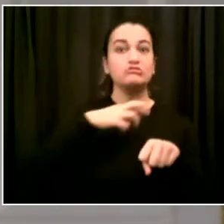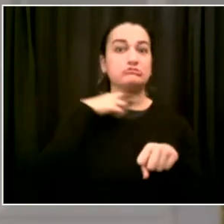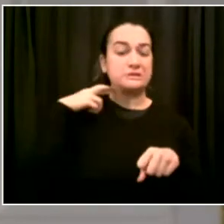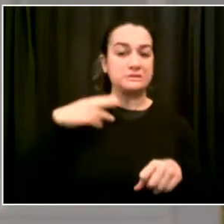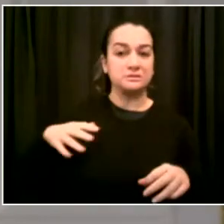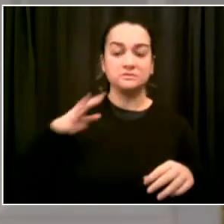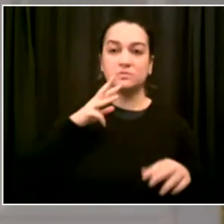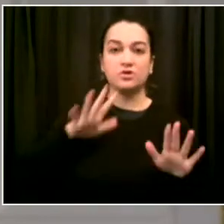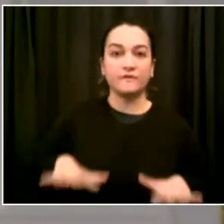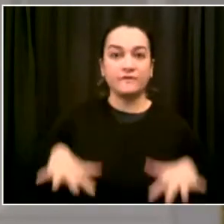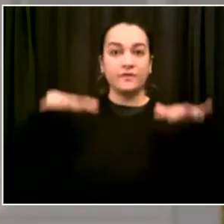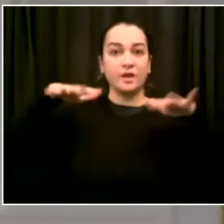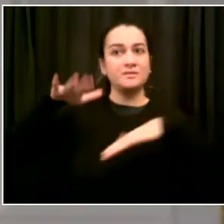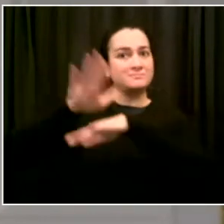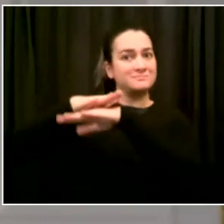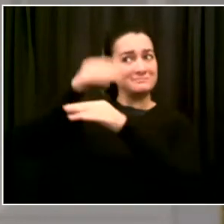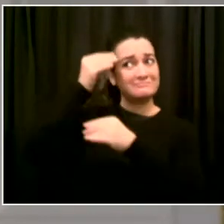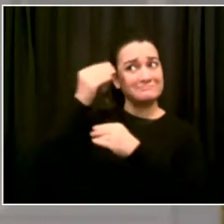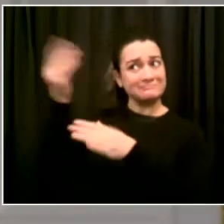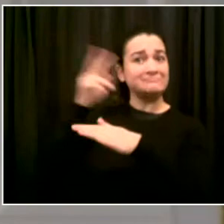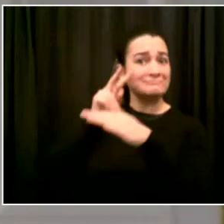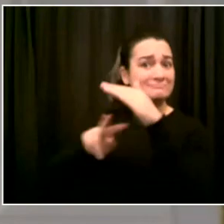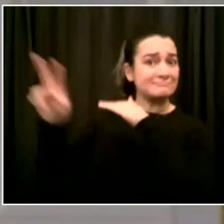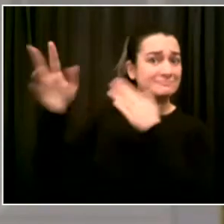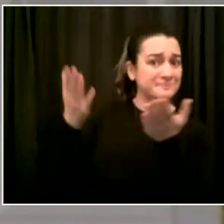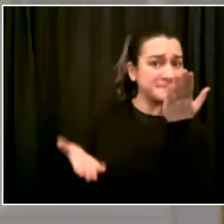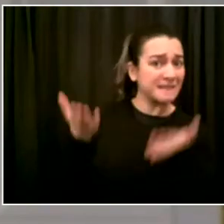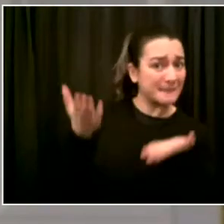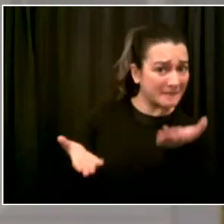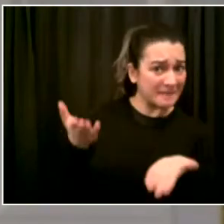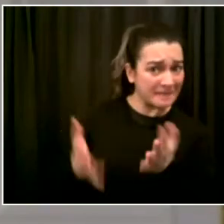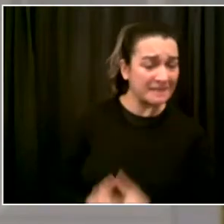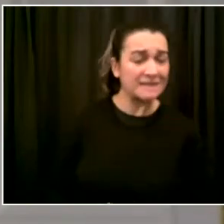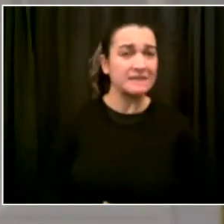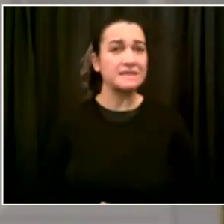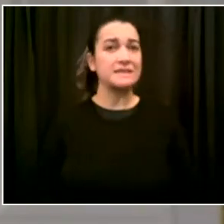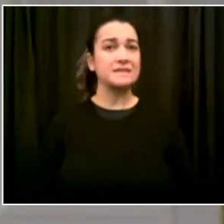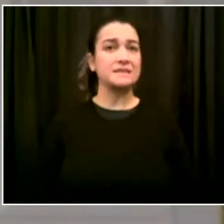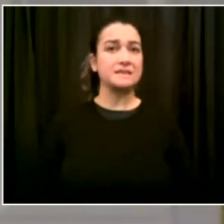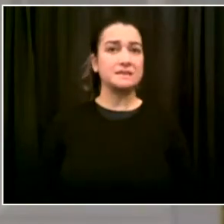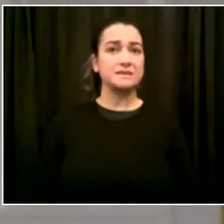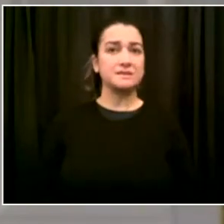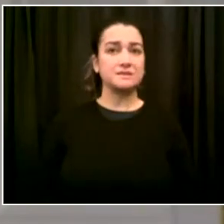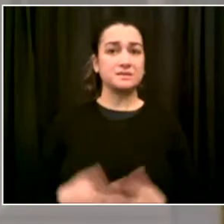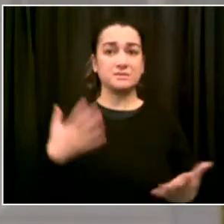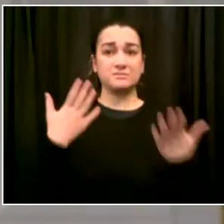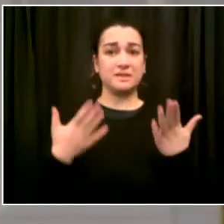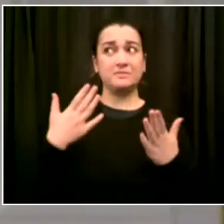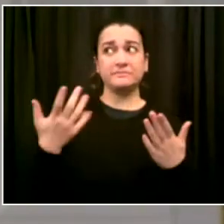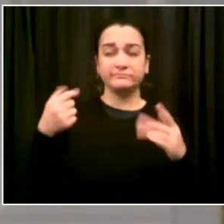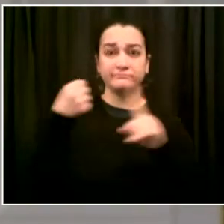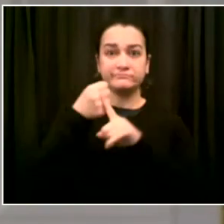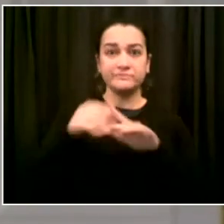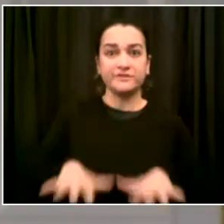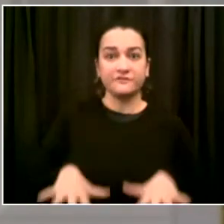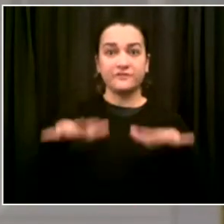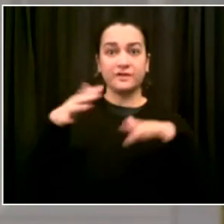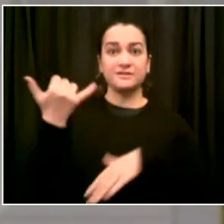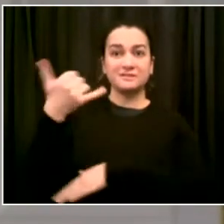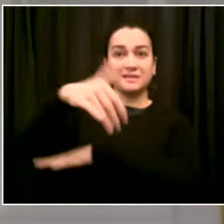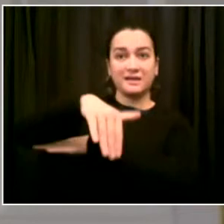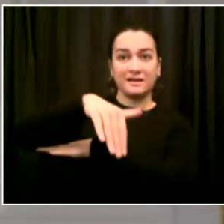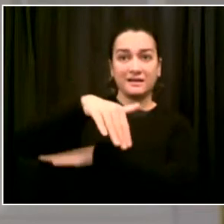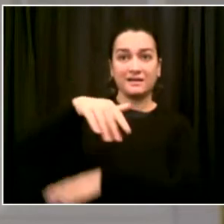close to what we see in a normal high tide event other parts of the year. And elsewhere across the city, the National Weather Service has issued some coastal